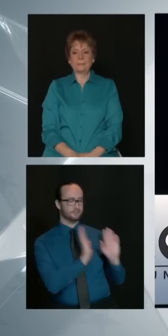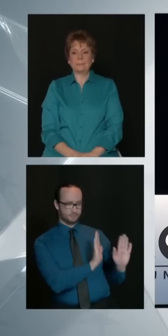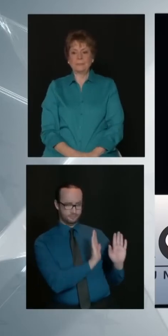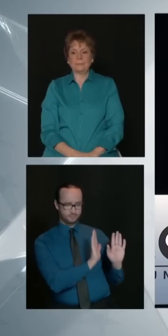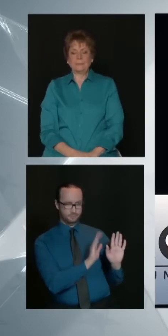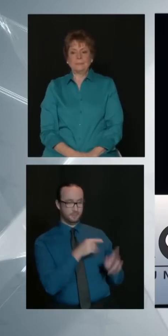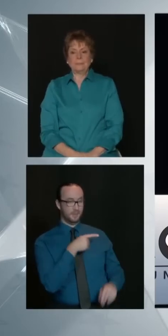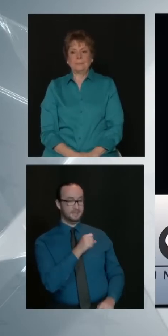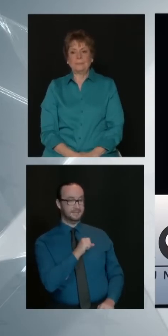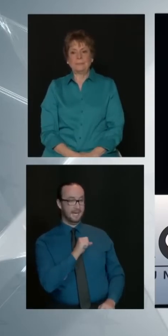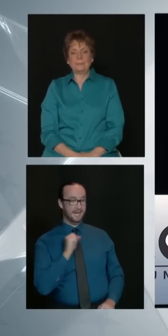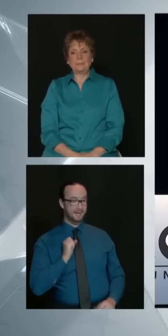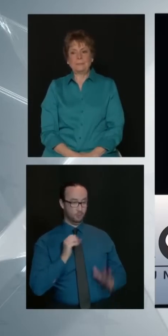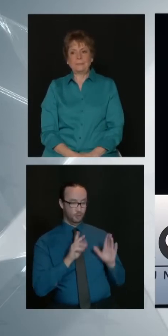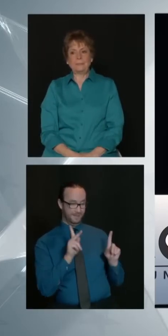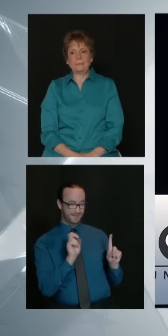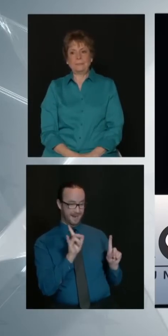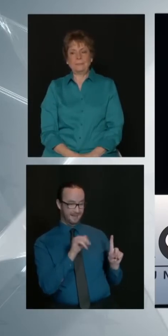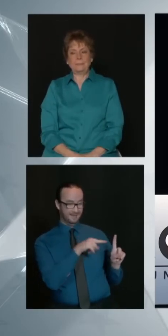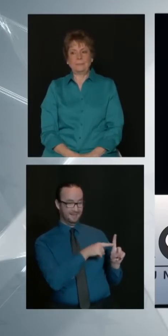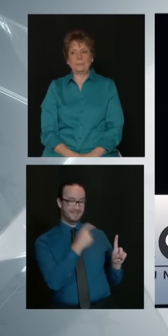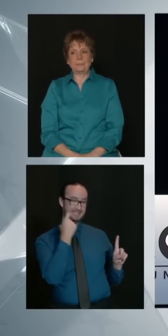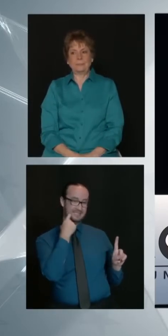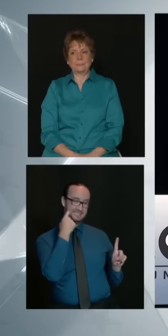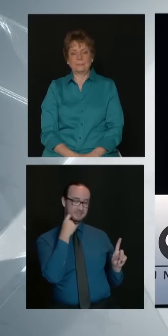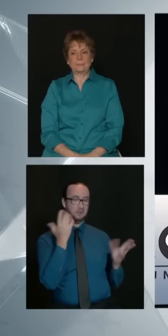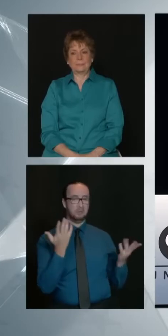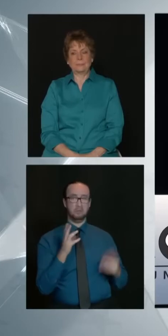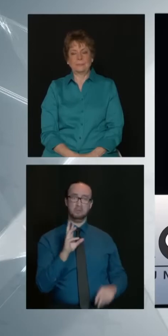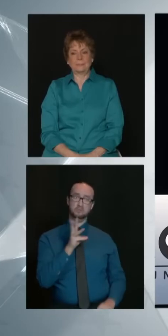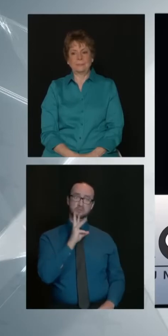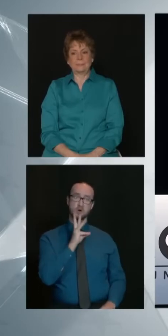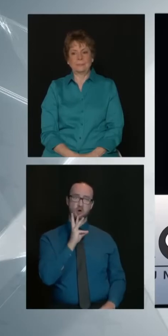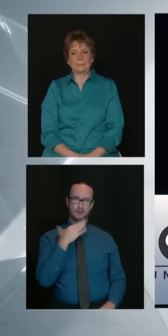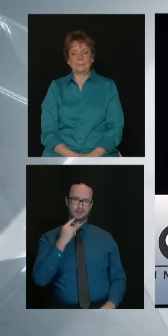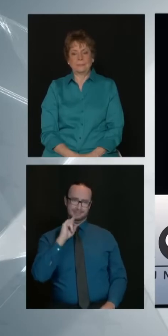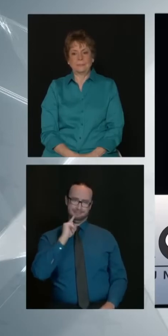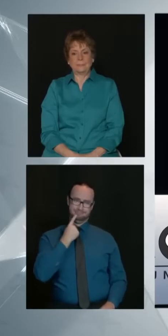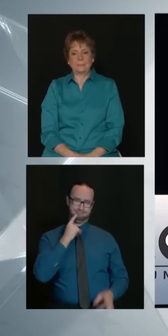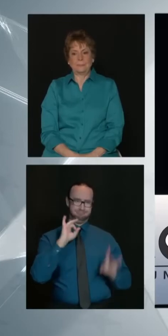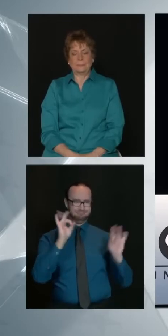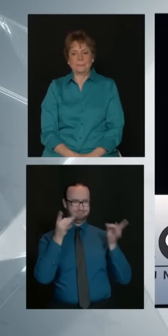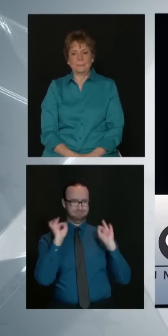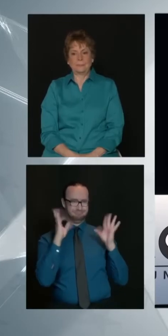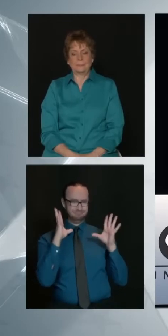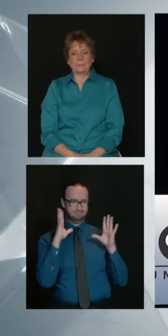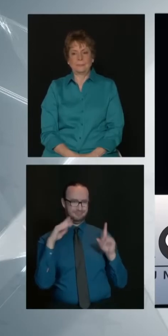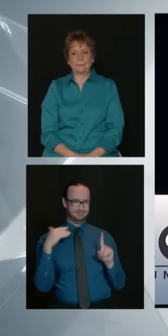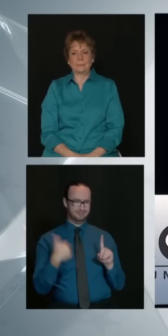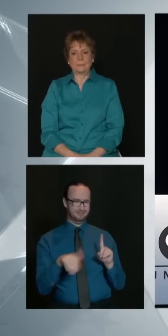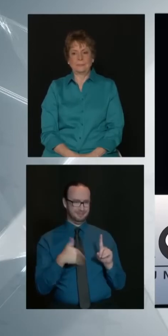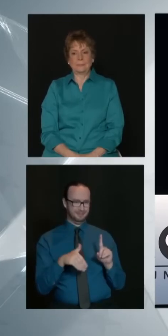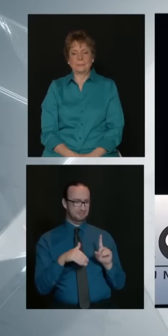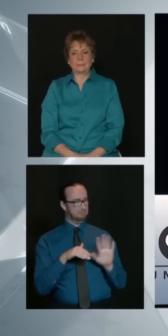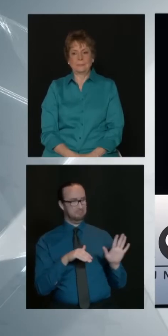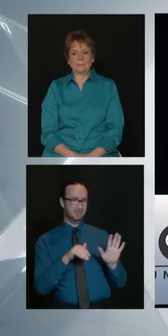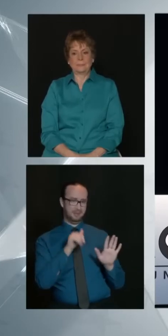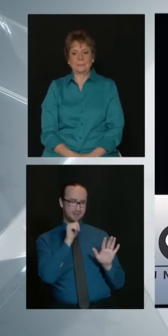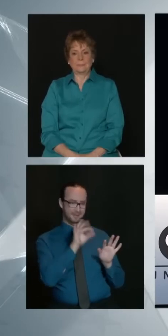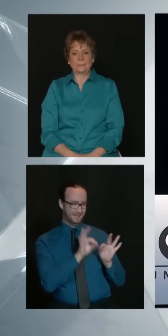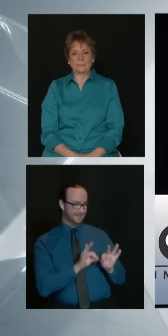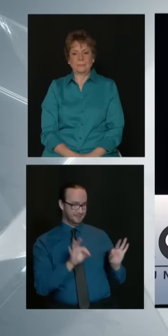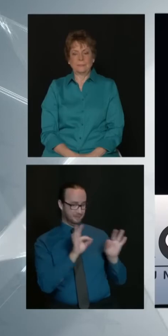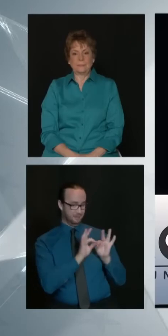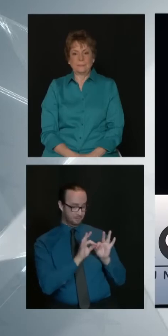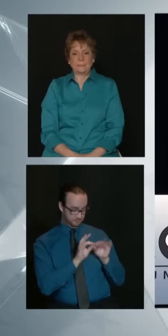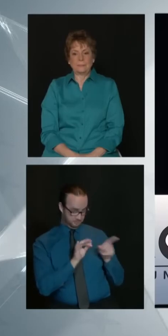said, "Don't worry, our water crisis in Arizona is not existential." Well, I disagree. I'm here to tell you that it is. I was shocked